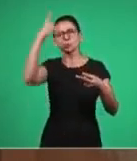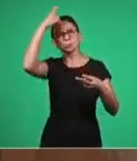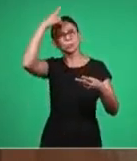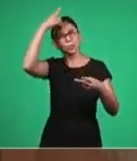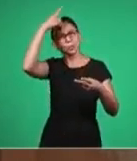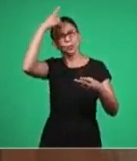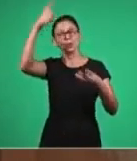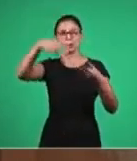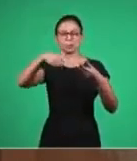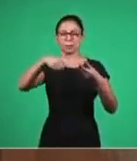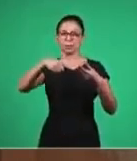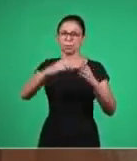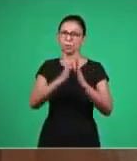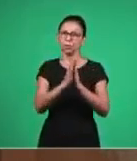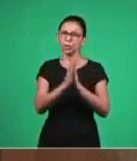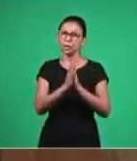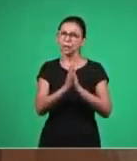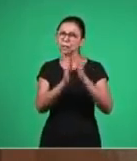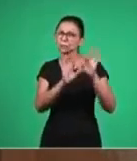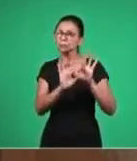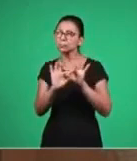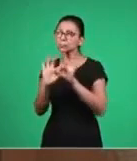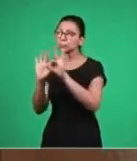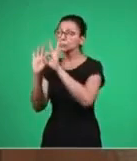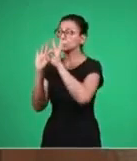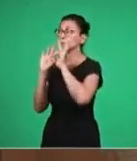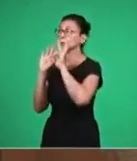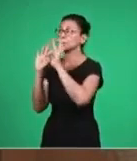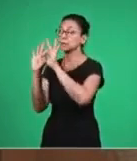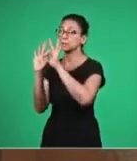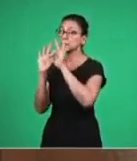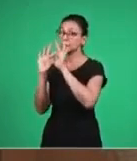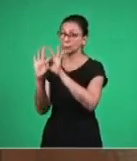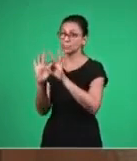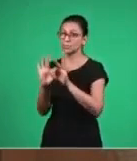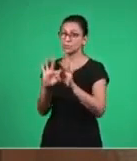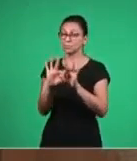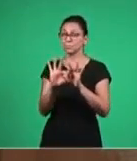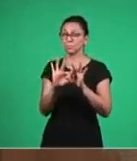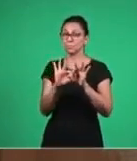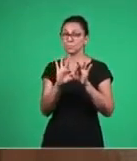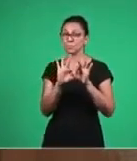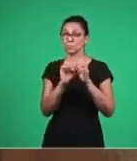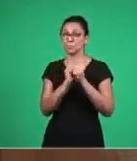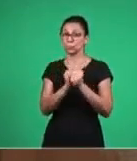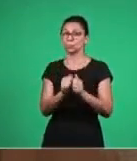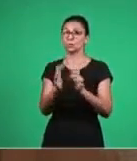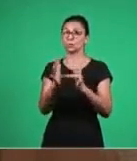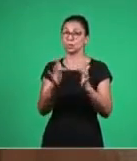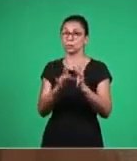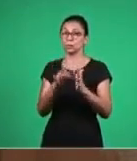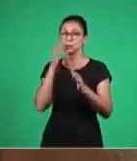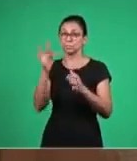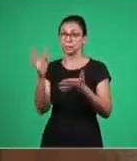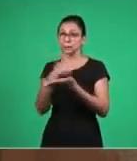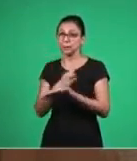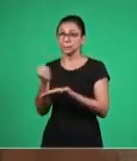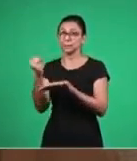being upon us, with spiritual gifts, with the life of communion, with those, with He who is